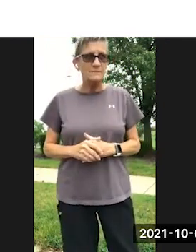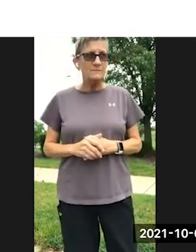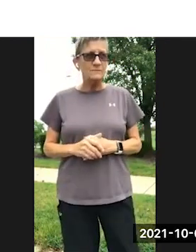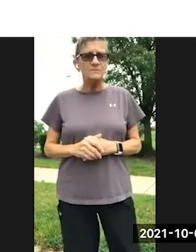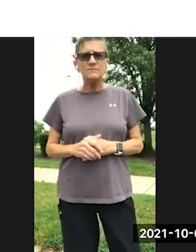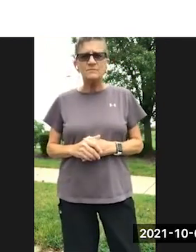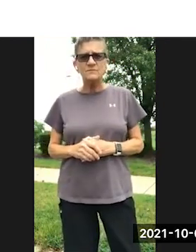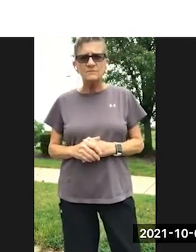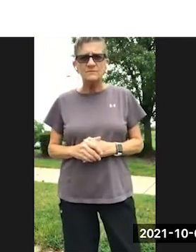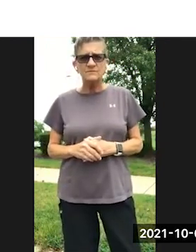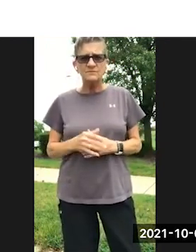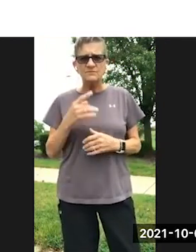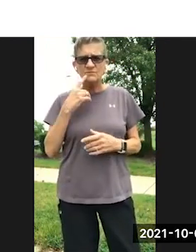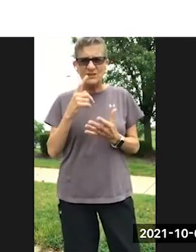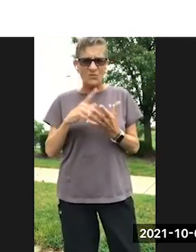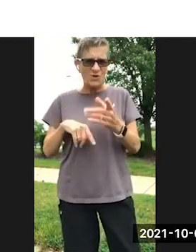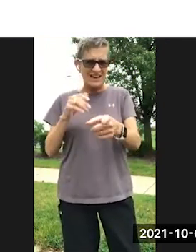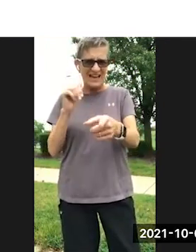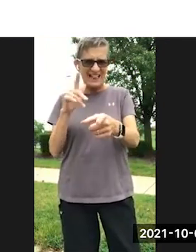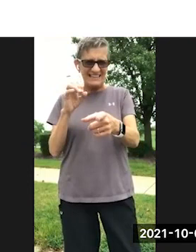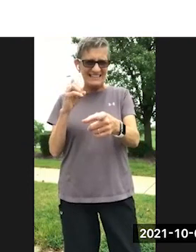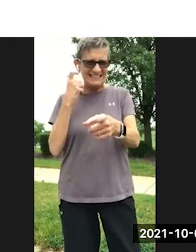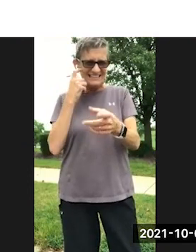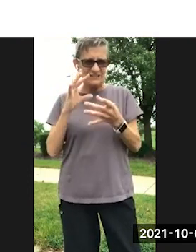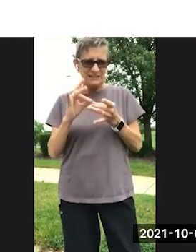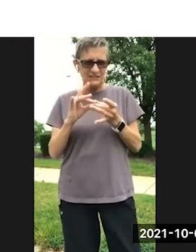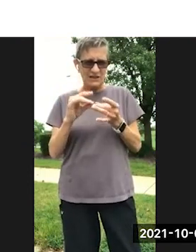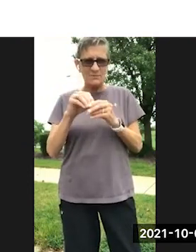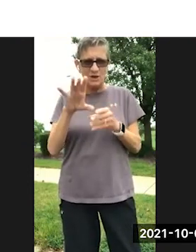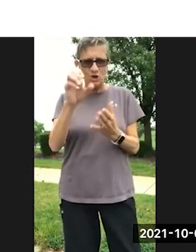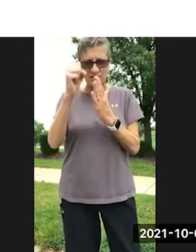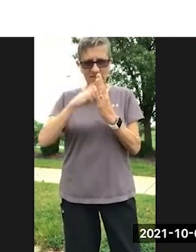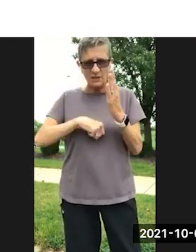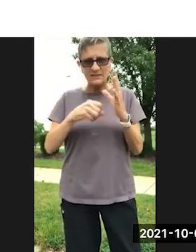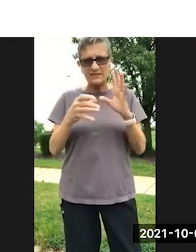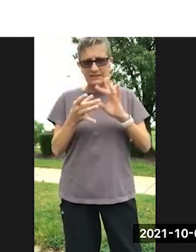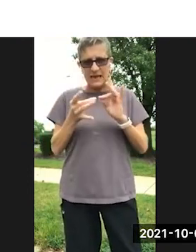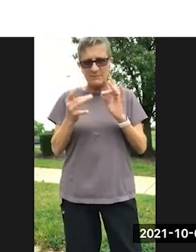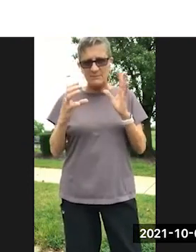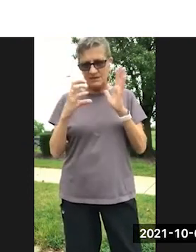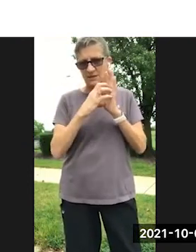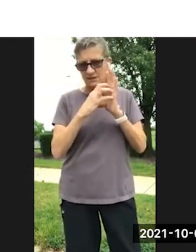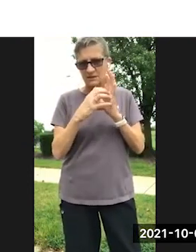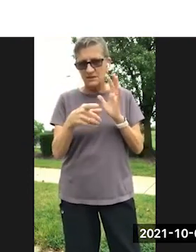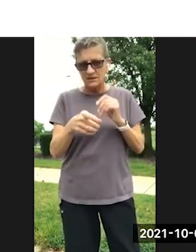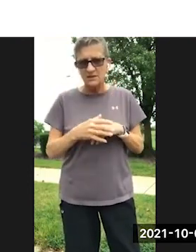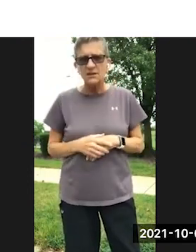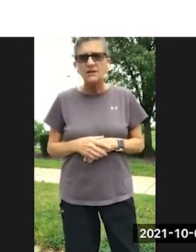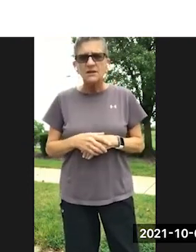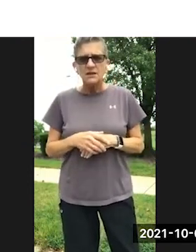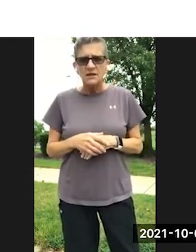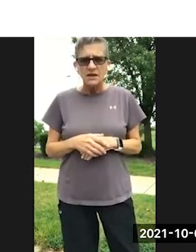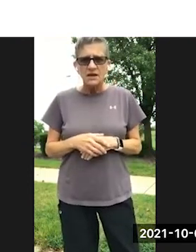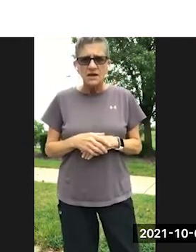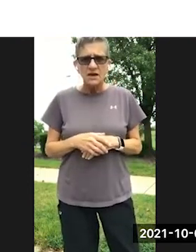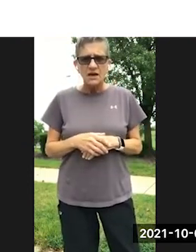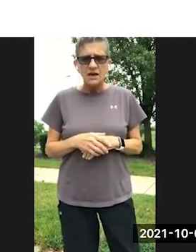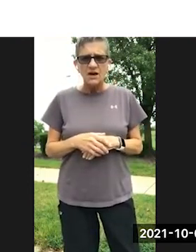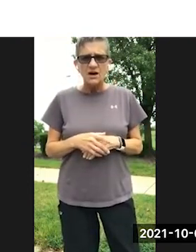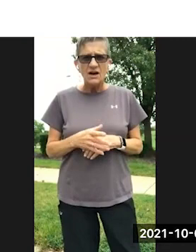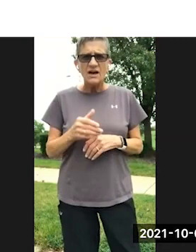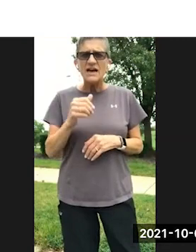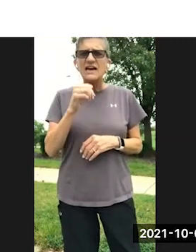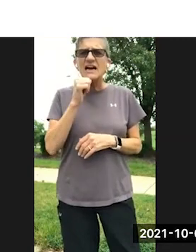So as Elise described in her syllabus statement, it's not